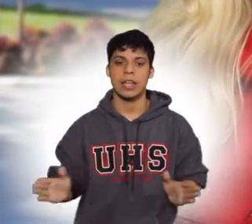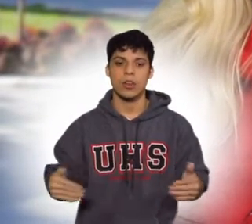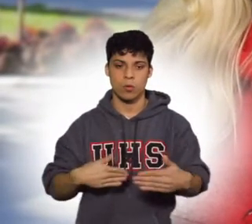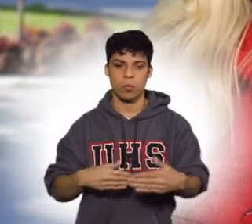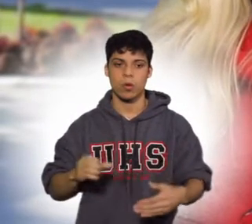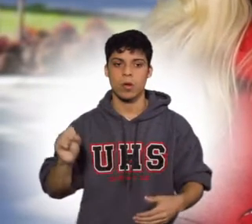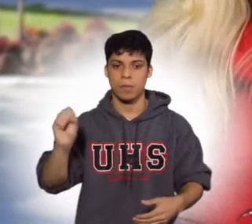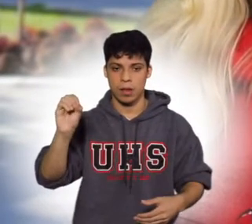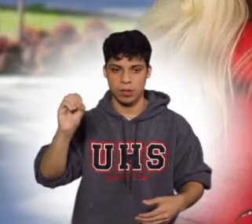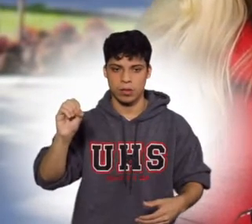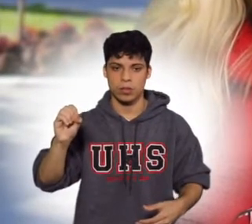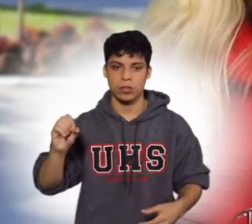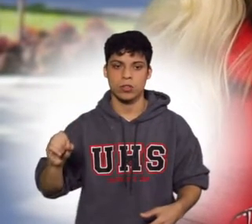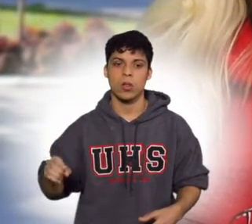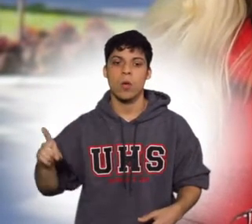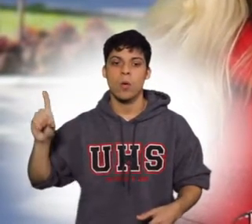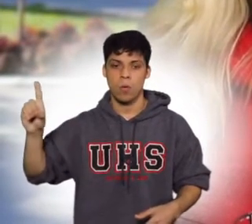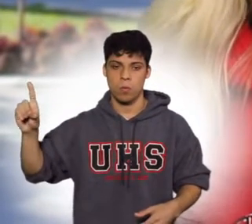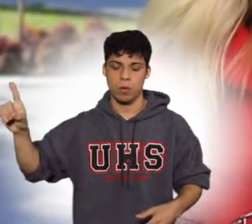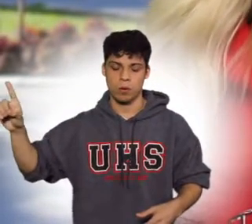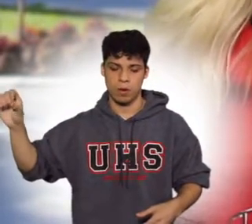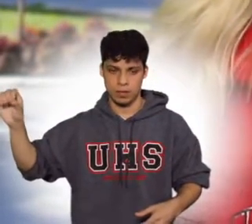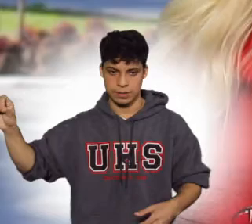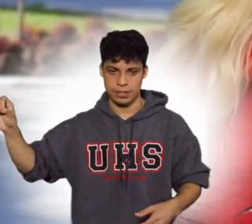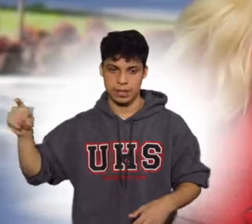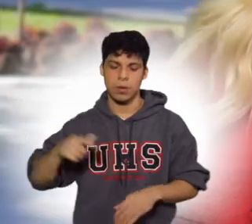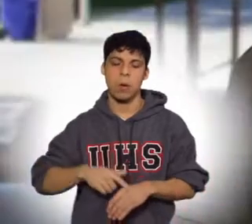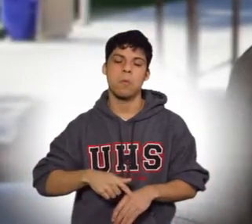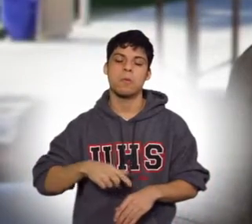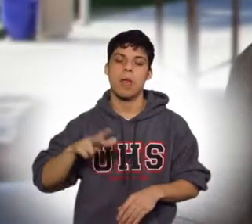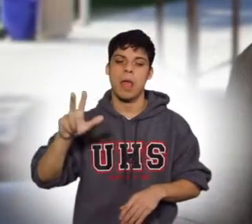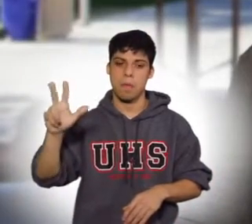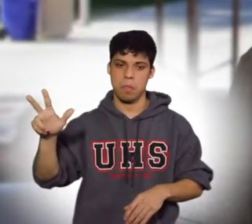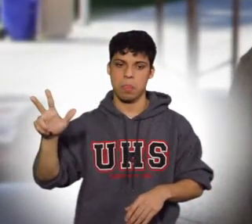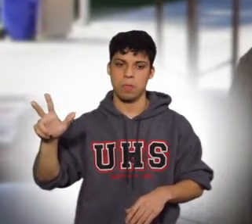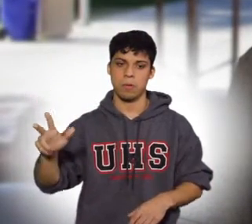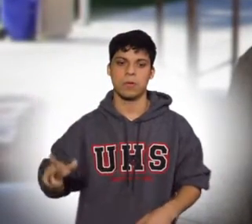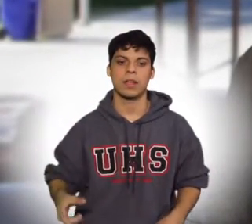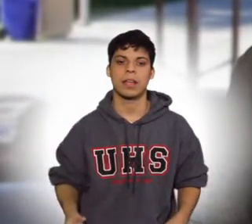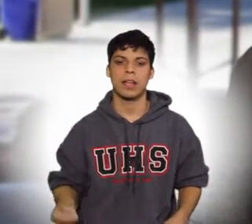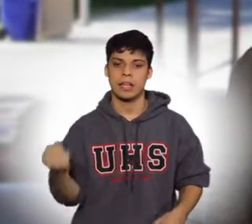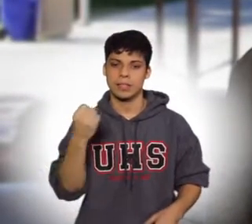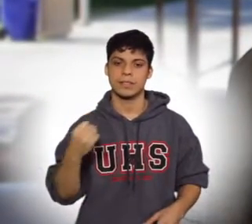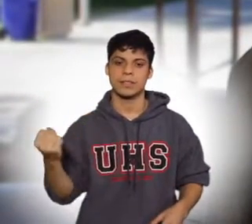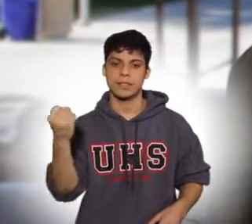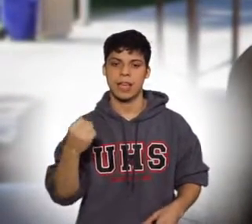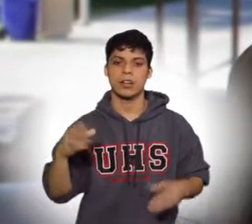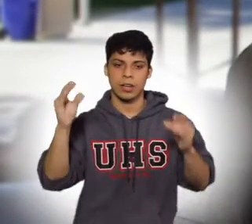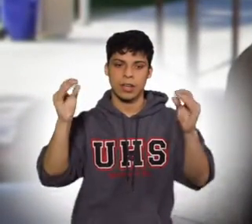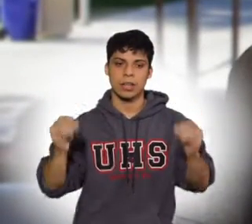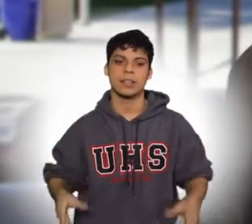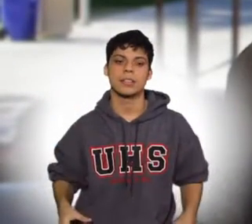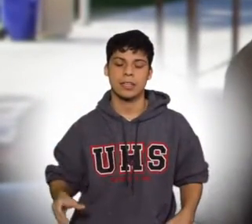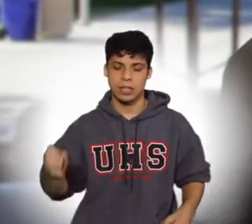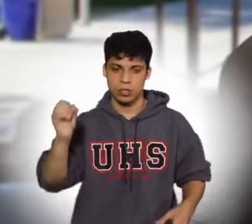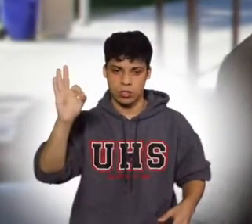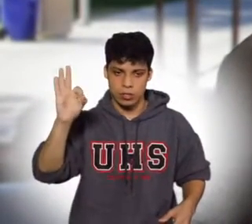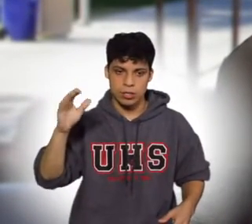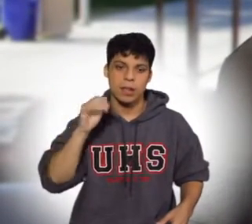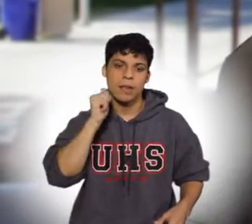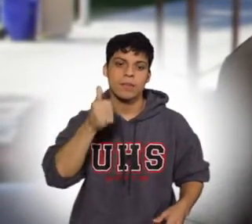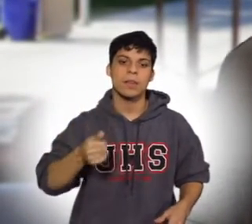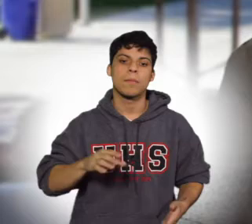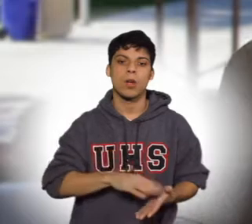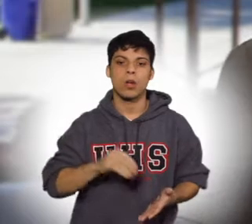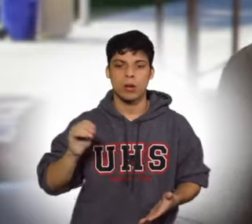Qin Dynasty in SO110 at 3 p.m. On Saturday, the Teachers of Tomorrow Student Club